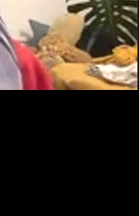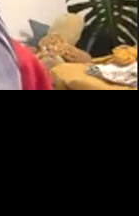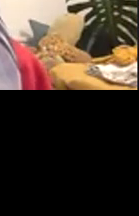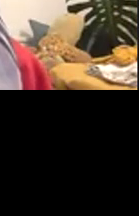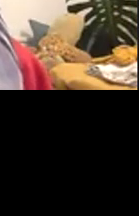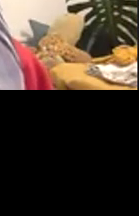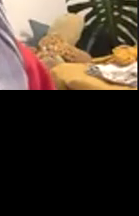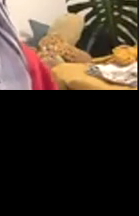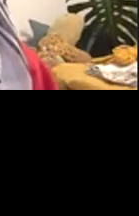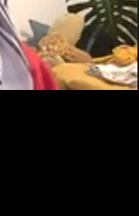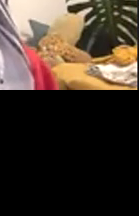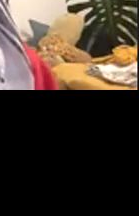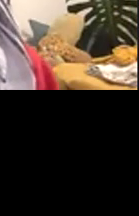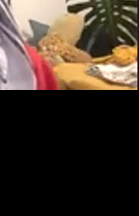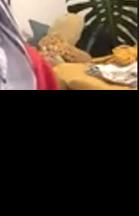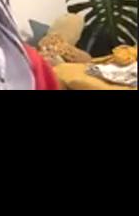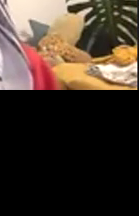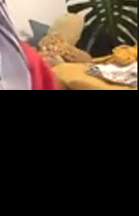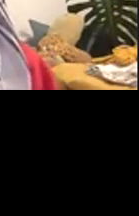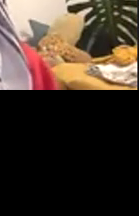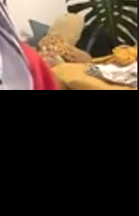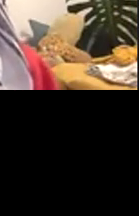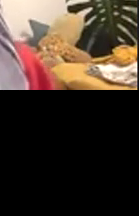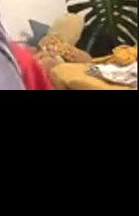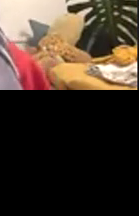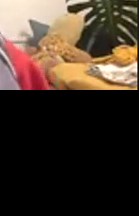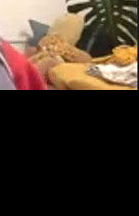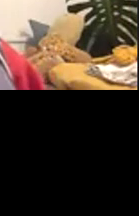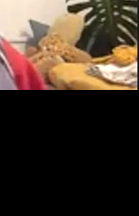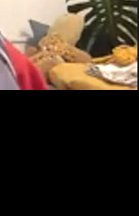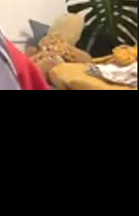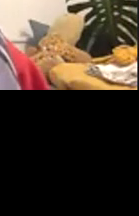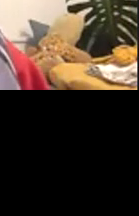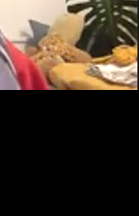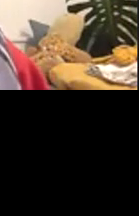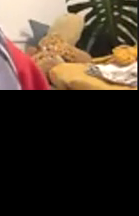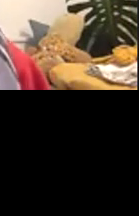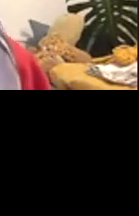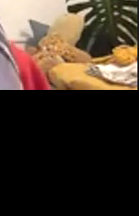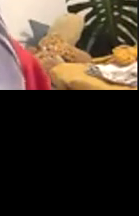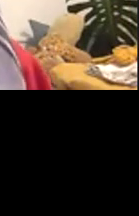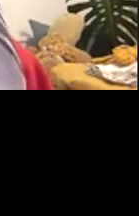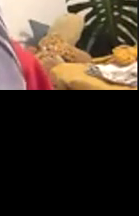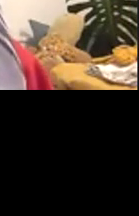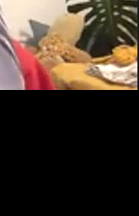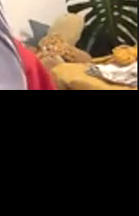sharing space with us and also trusting us to do this work, because it's a big deal and it's not lost on us. Yeah.